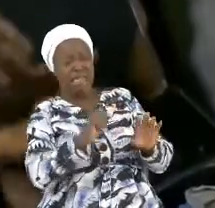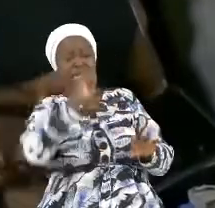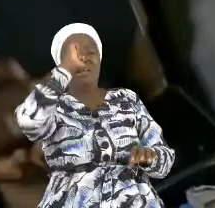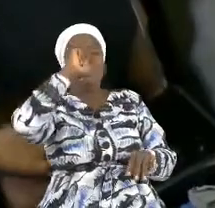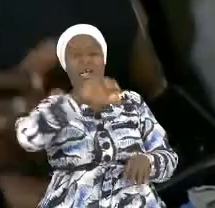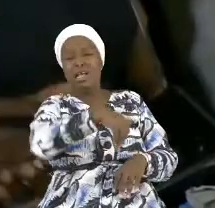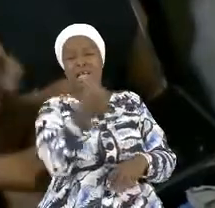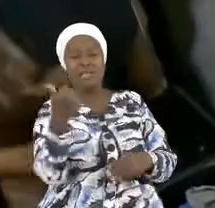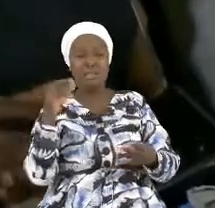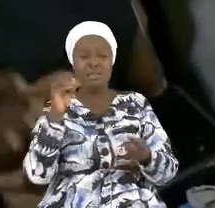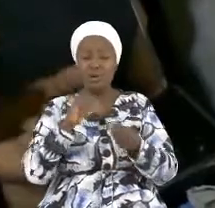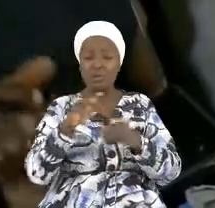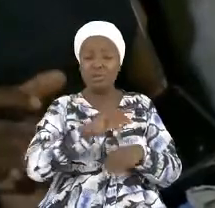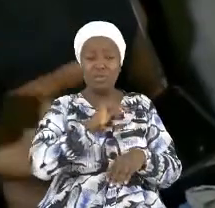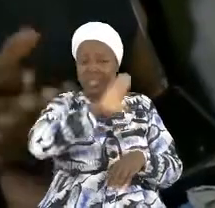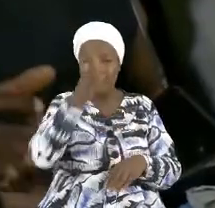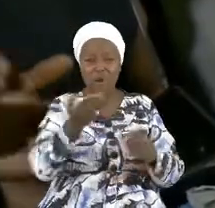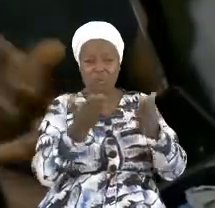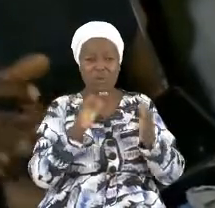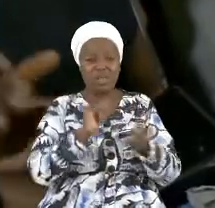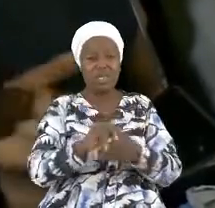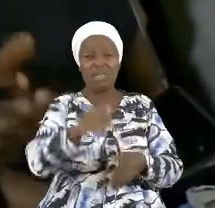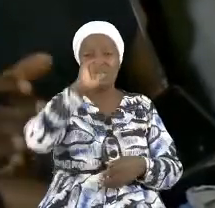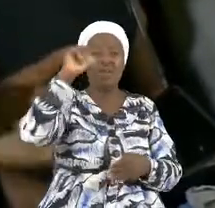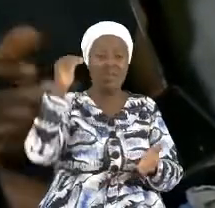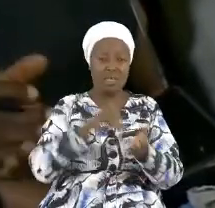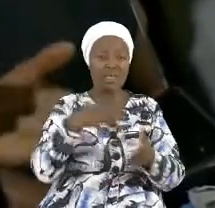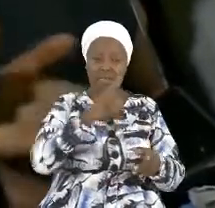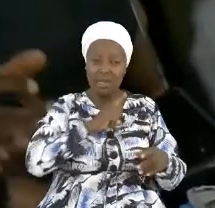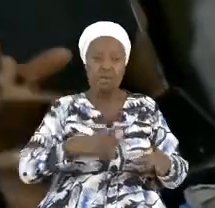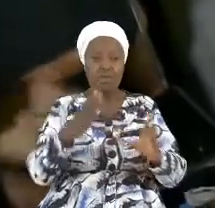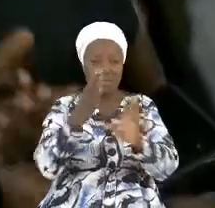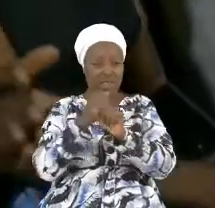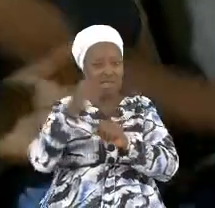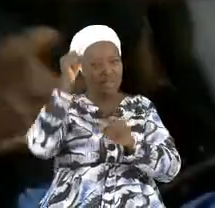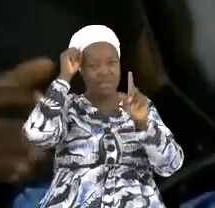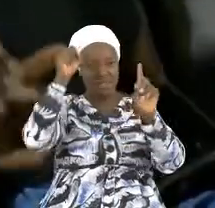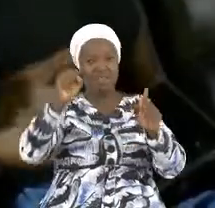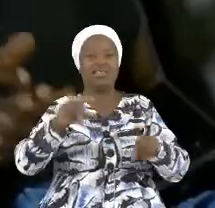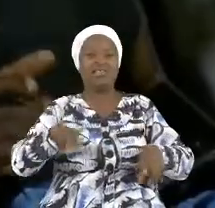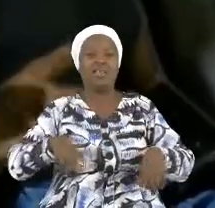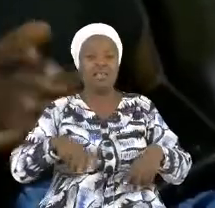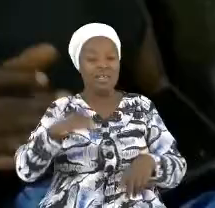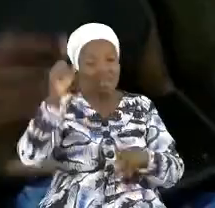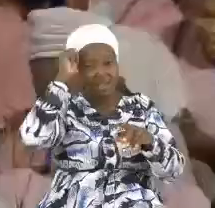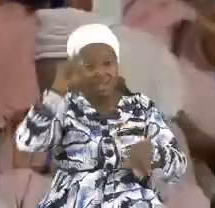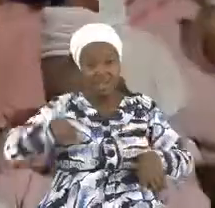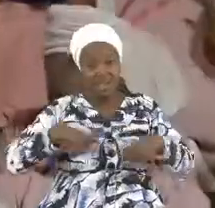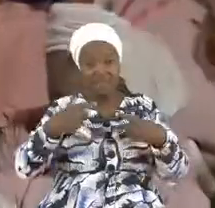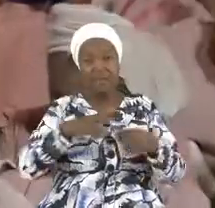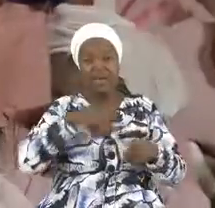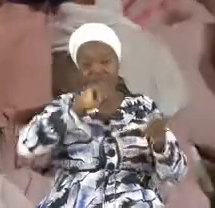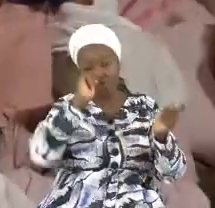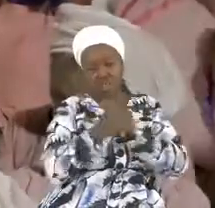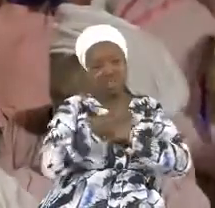his life. I'm looking at you. The Lord will change your life tonight.